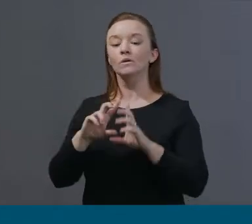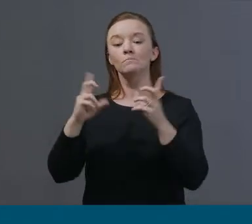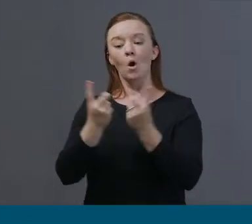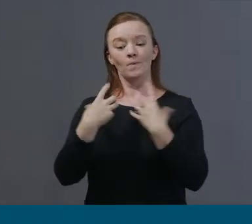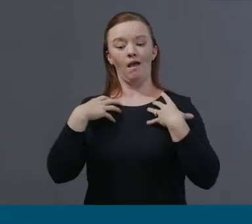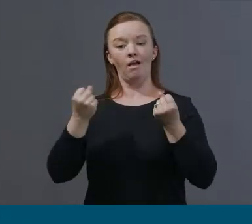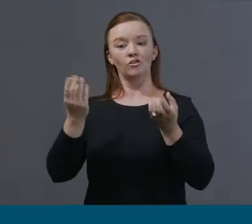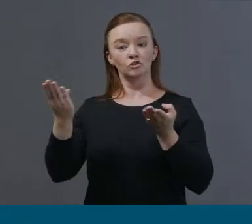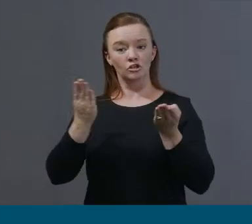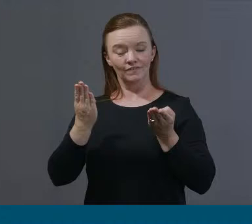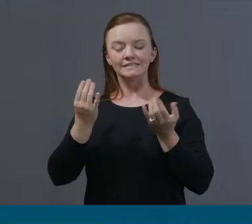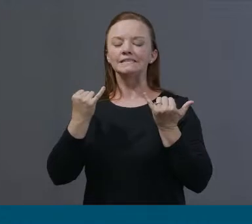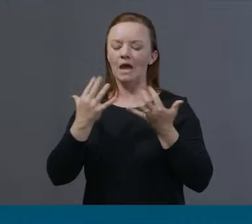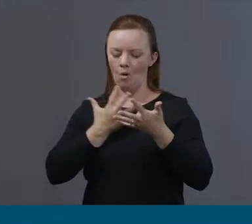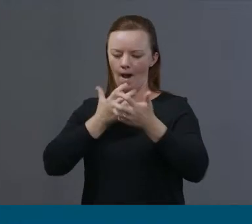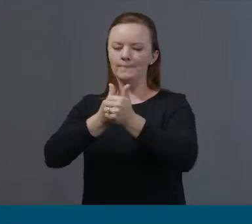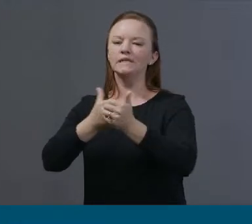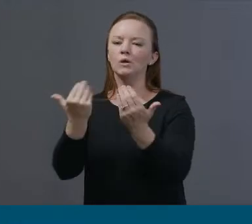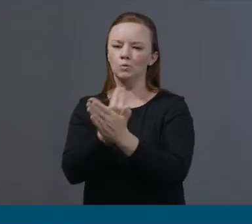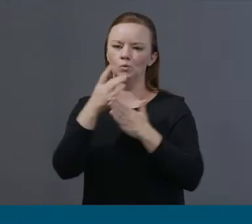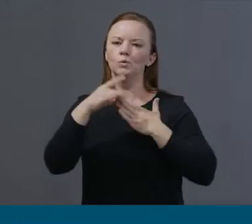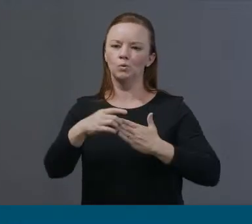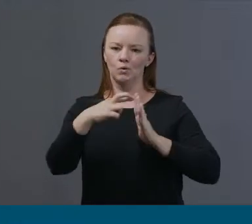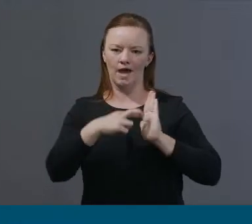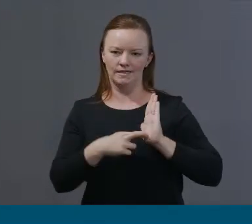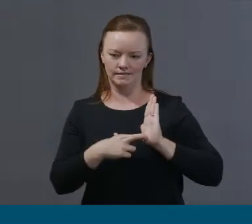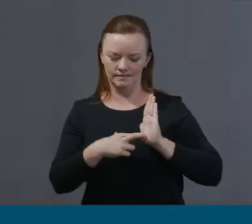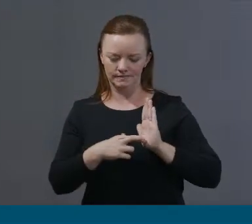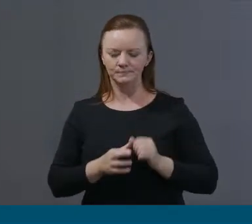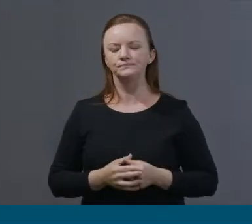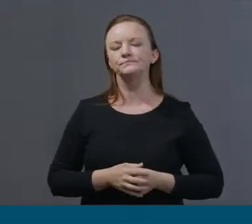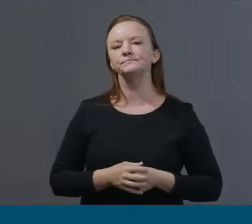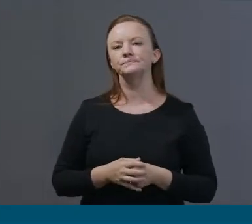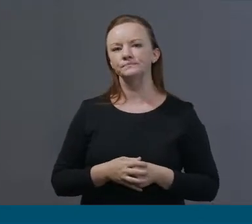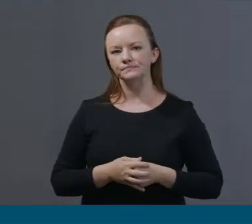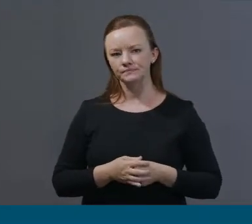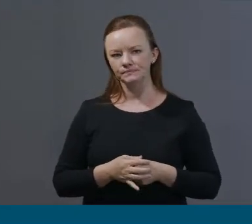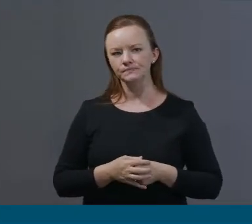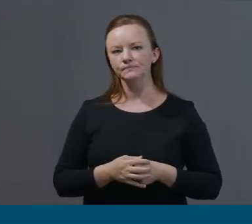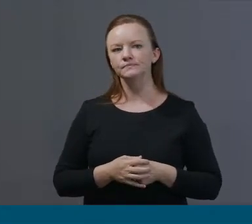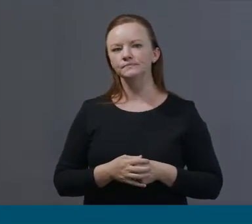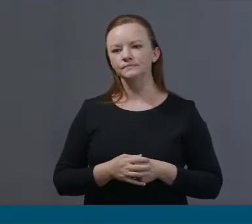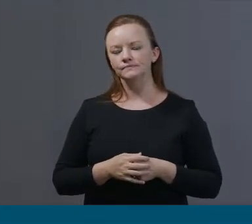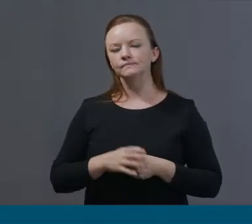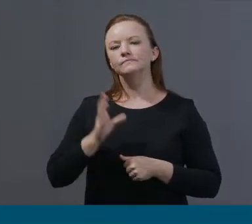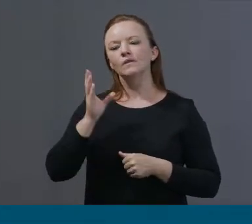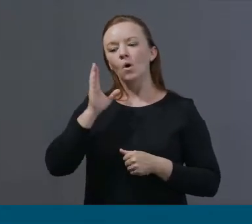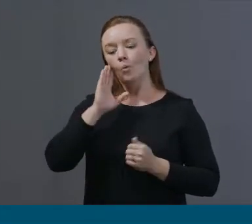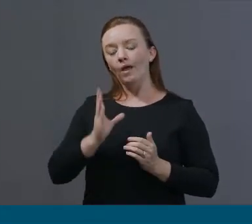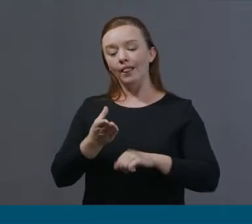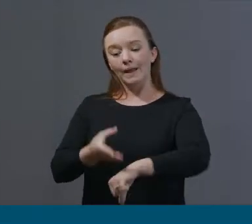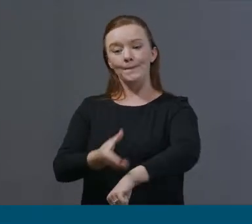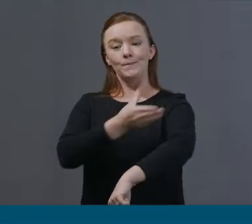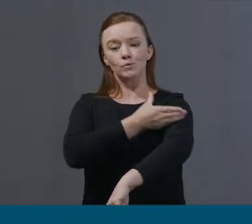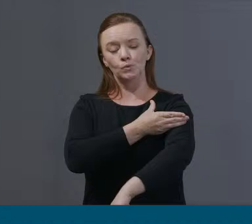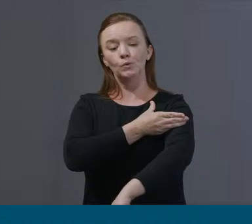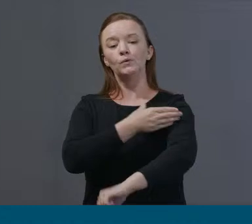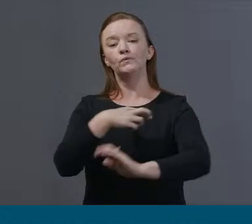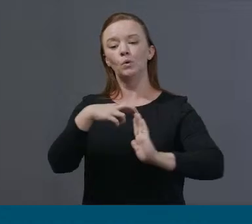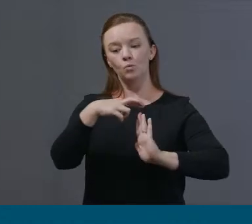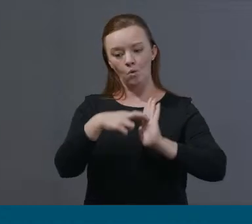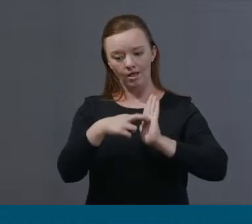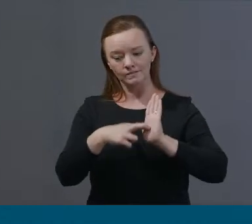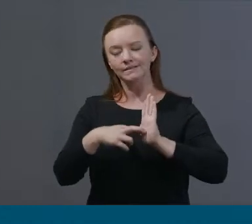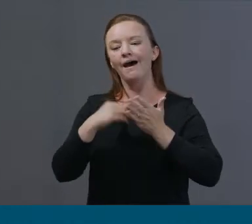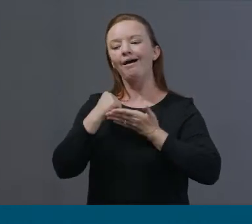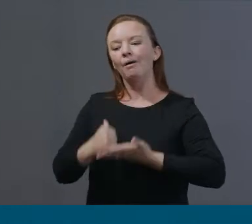its guidance. It will strengthen measures that will protect employees, customers, and patrons of